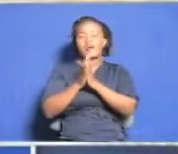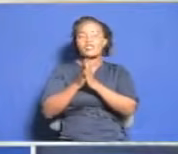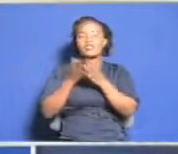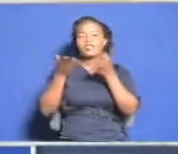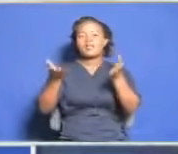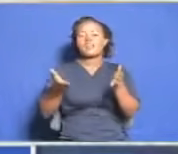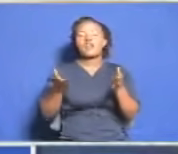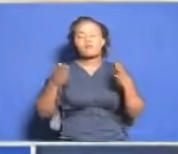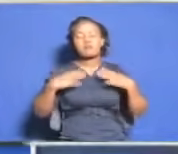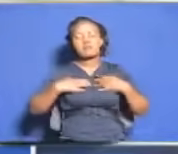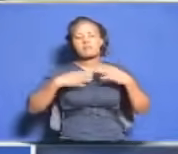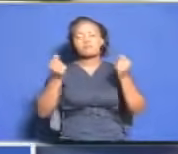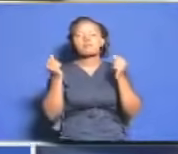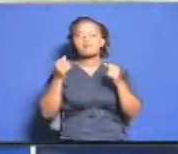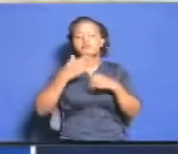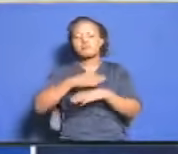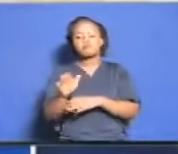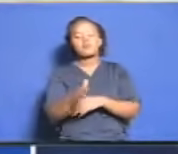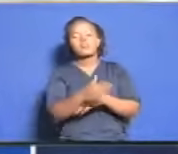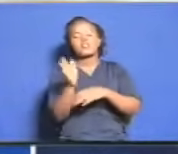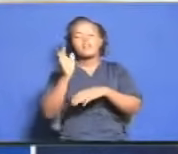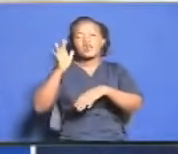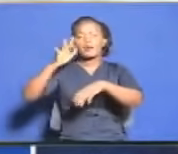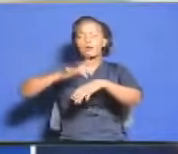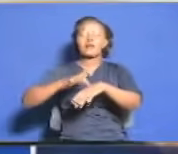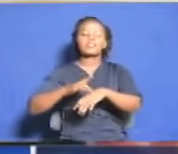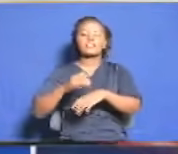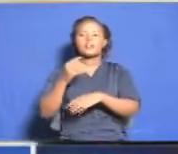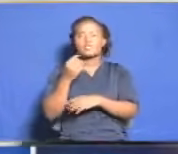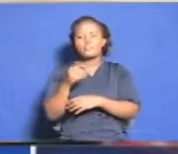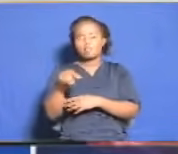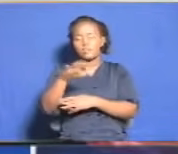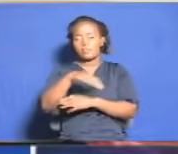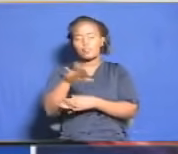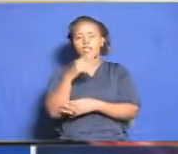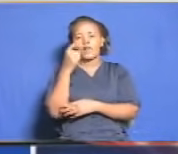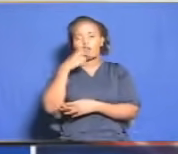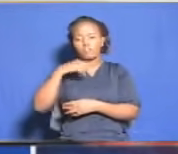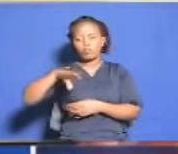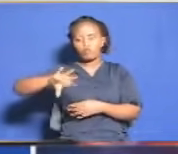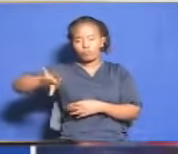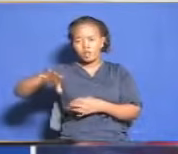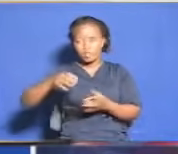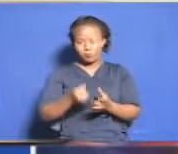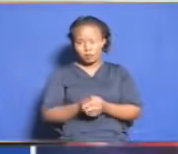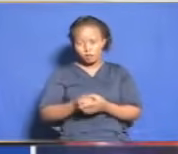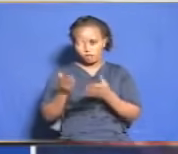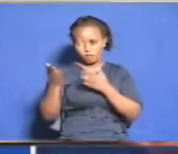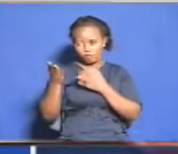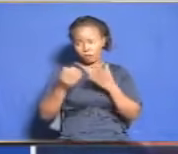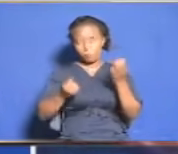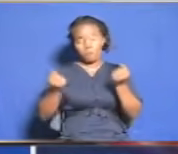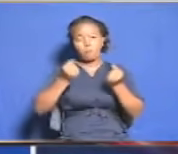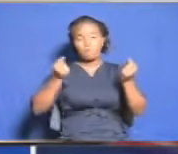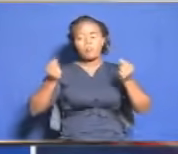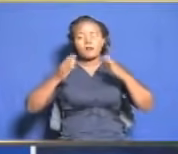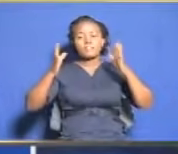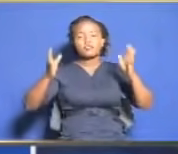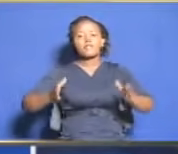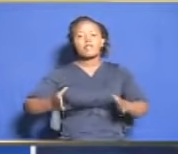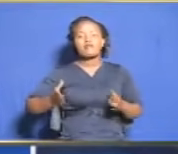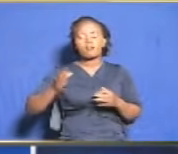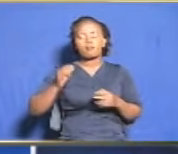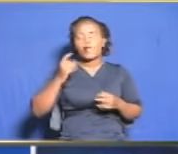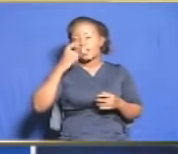him nursing a snake bite in Mwingi Level 4 Hospital. Musyoka, who is a driver at the Kitui County Government,